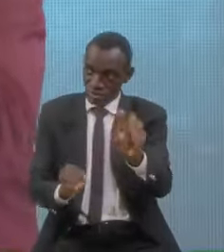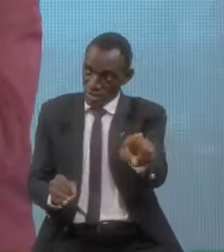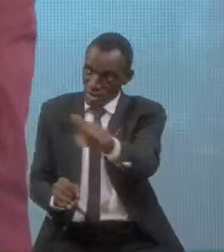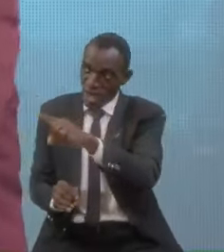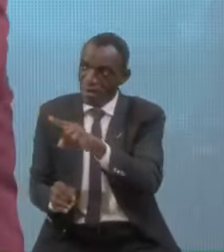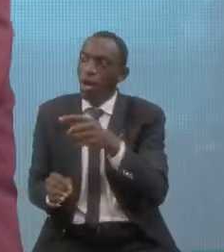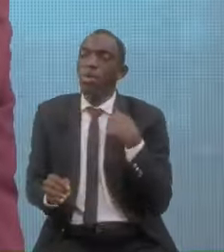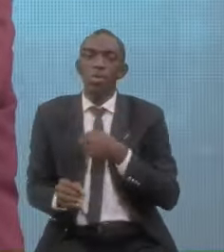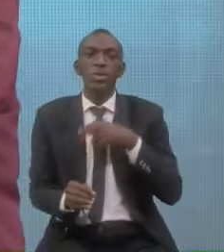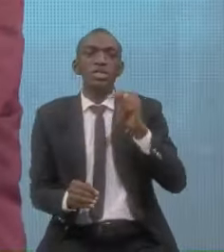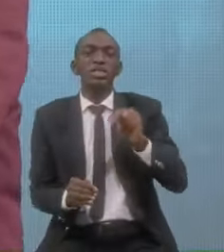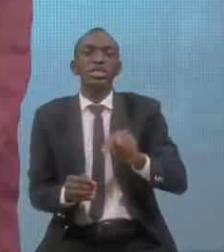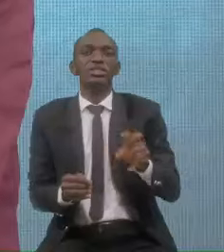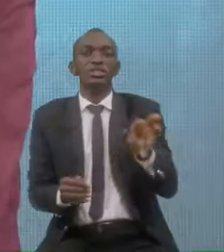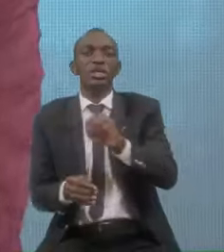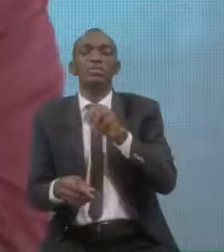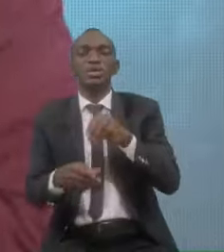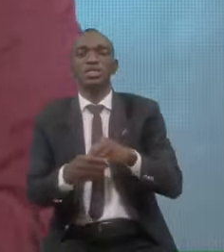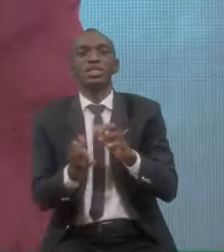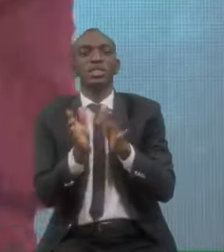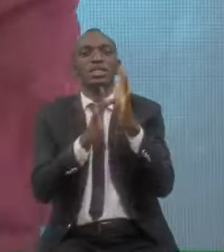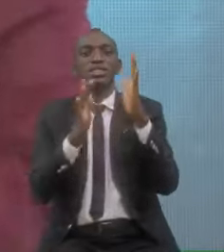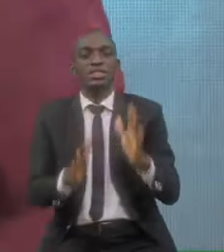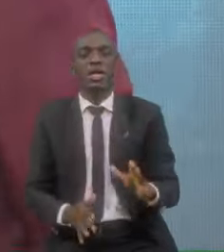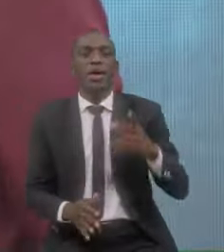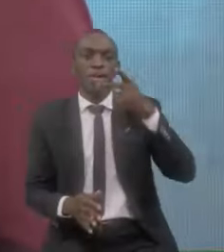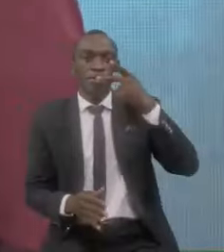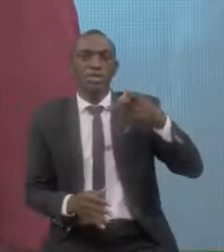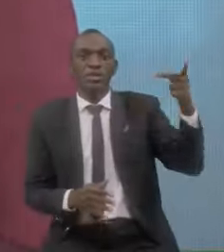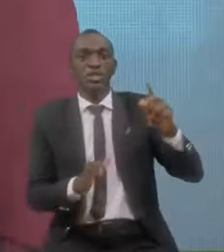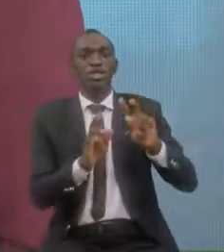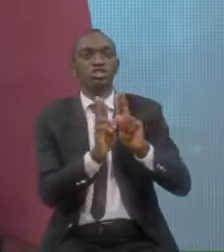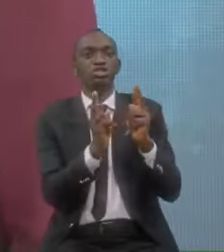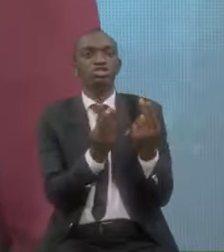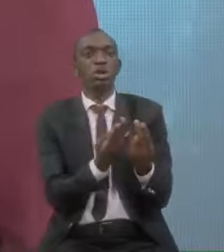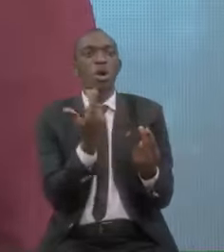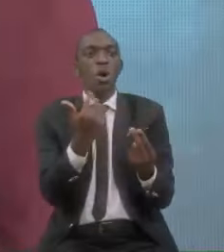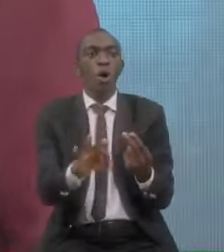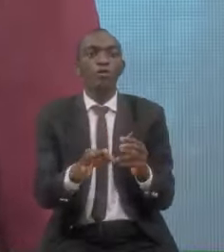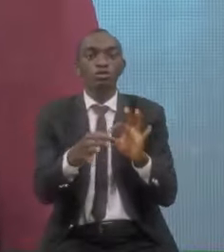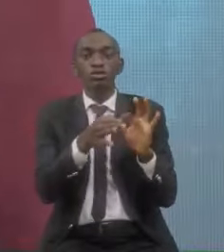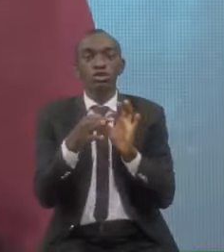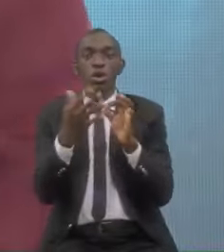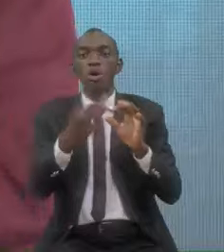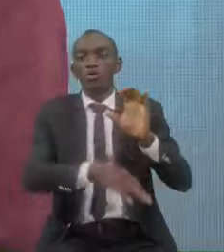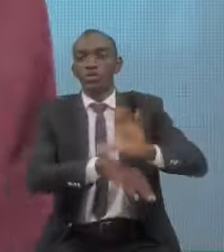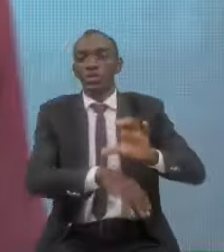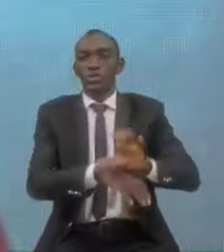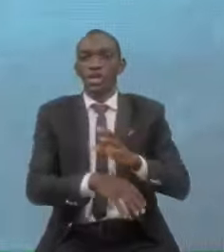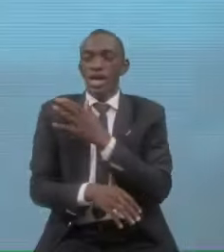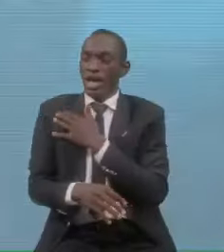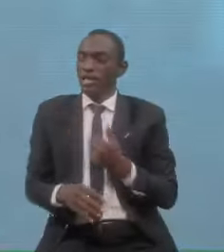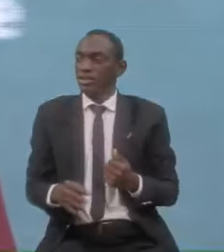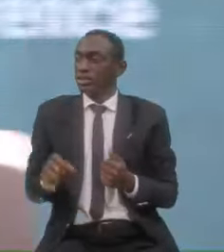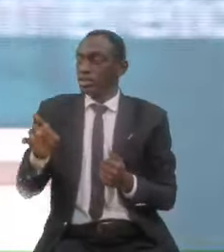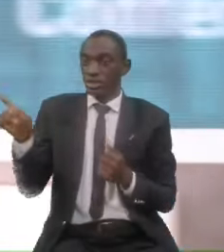Christian Pentecostal Union of Churches. And we sent two or three pastors there. And